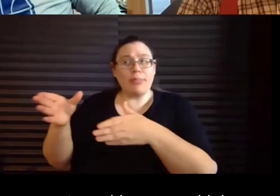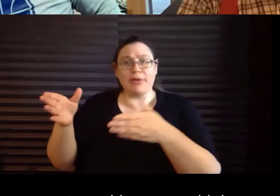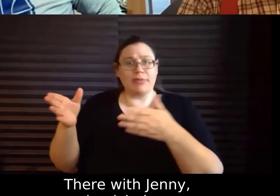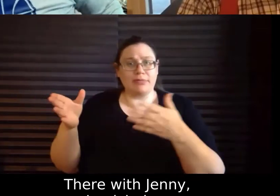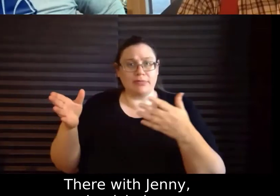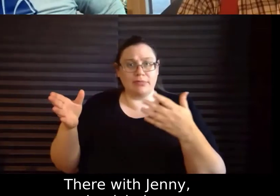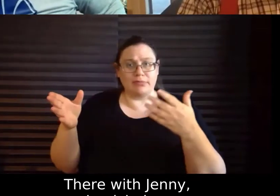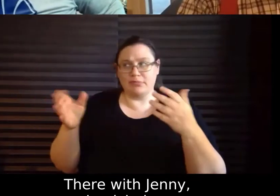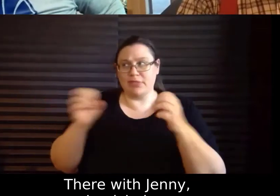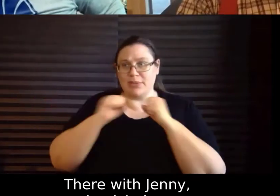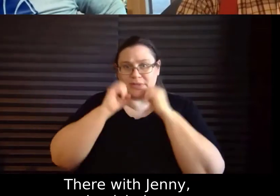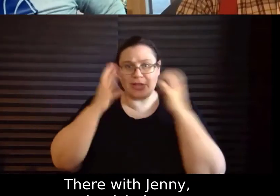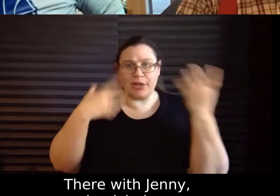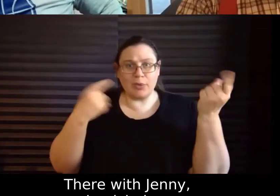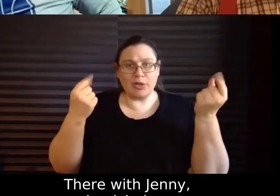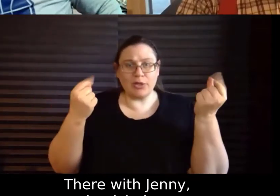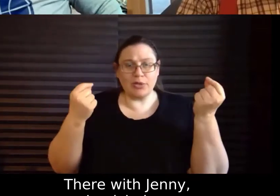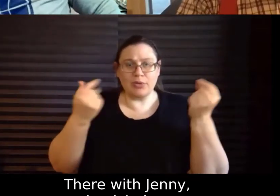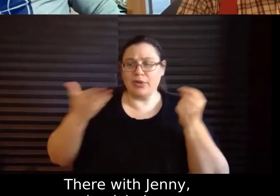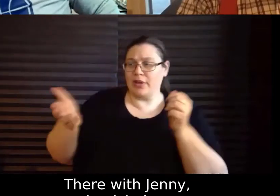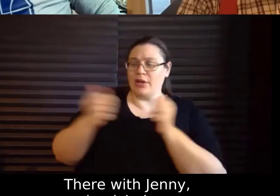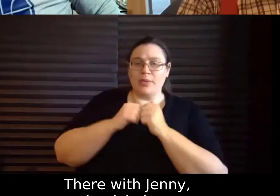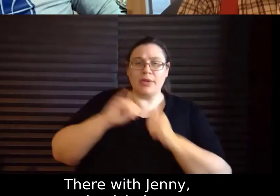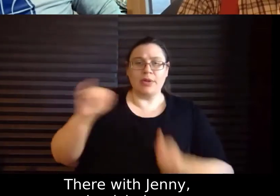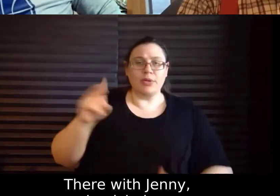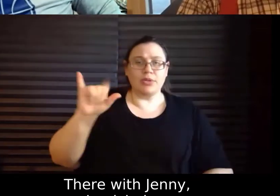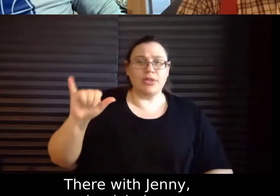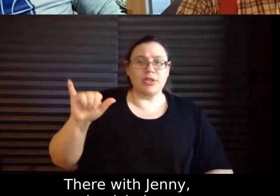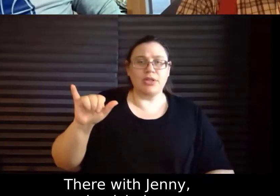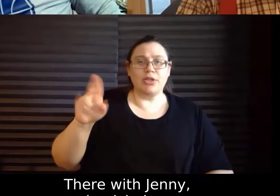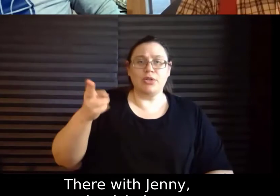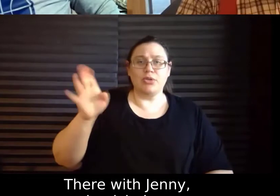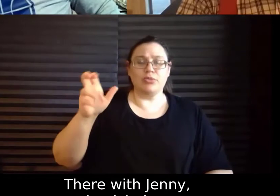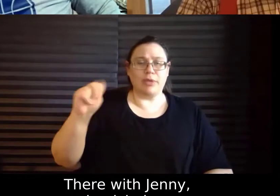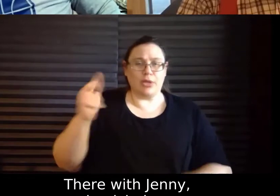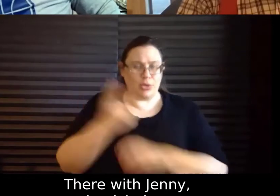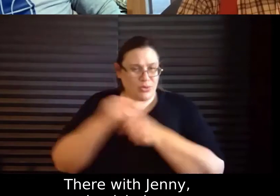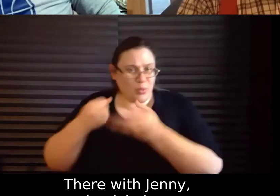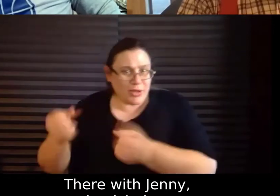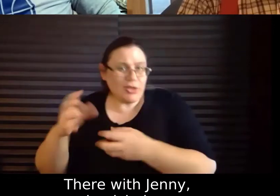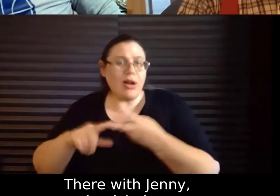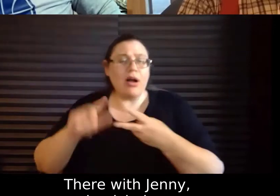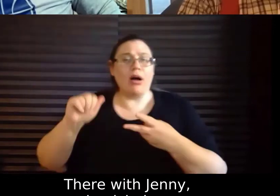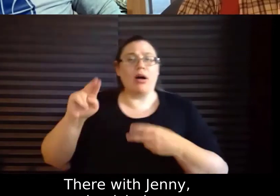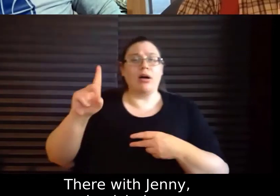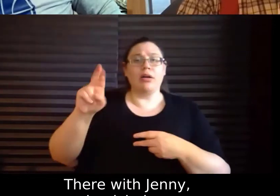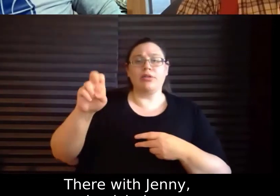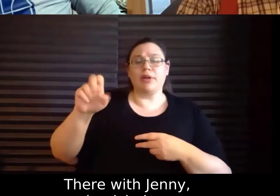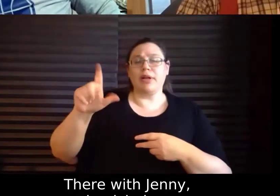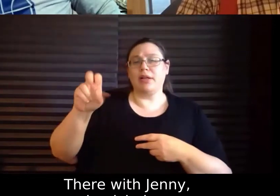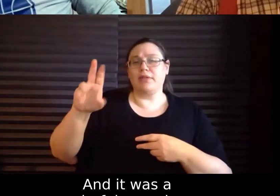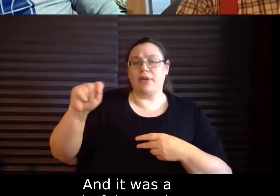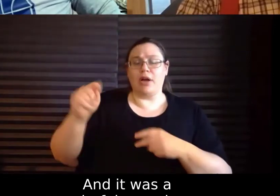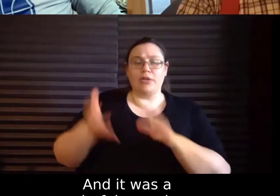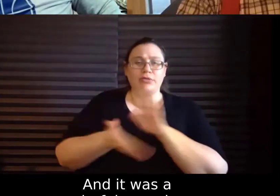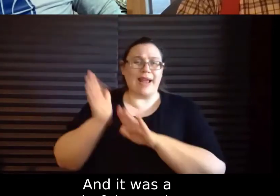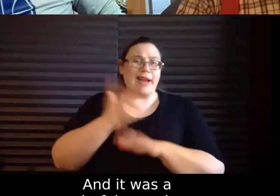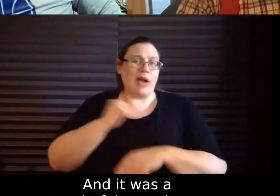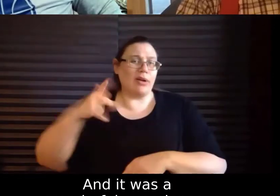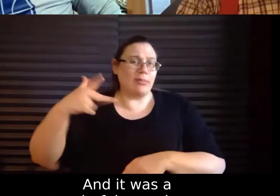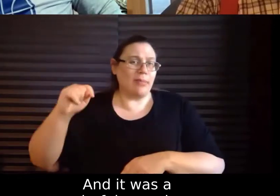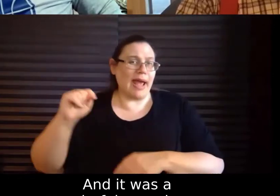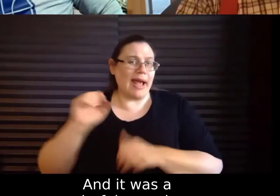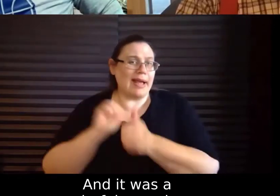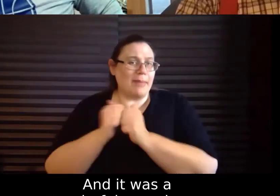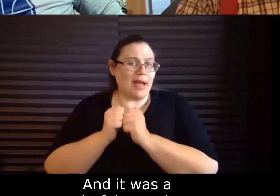we could do. And we're there with Judy Human, who's a wheelchair user, and Andrea Levant, who ran our impact campaign, and her service dog